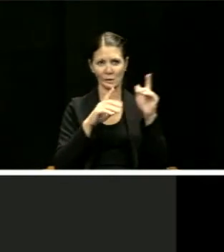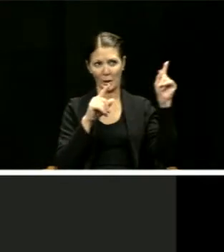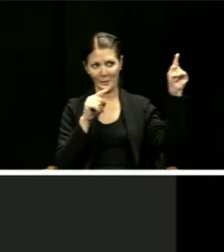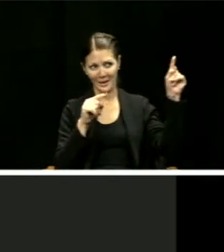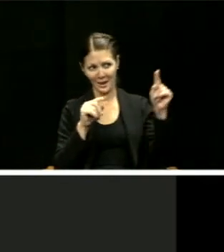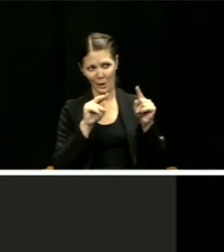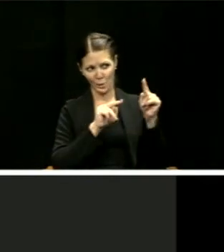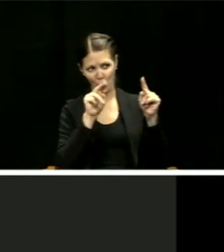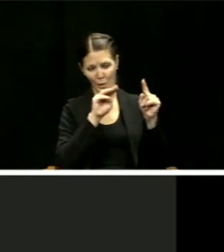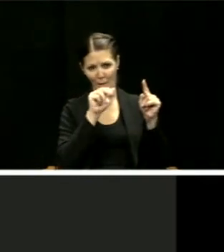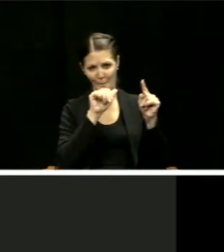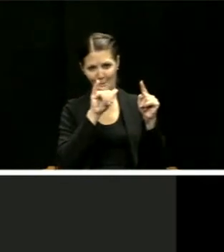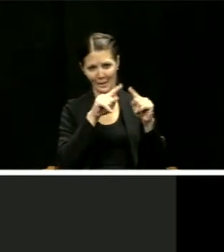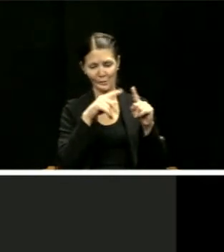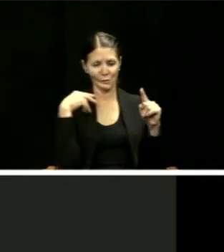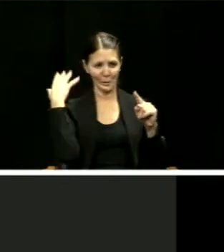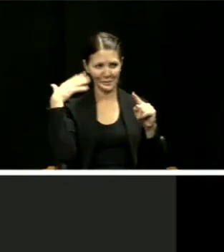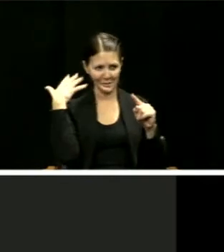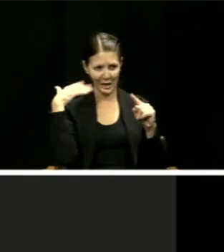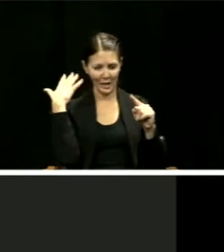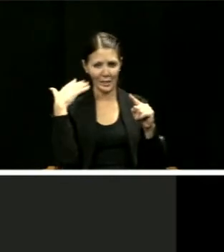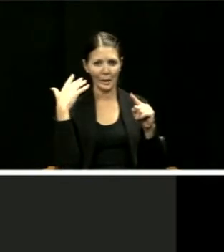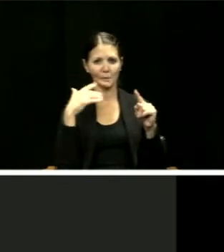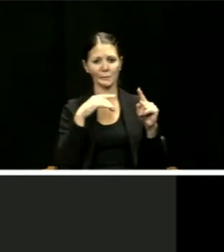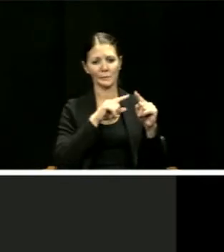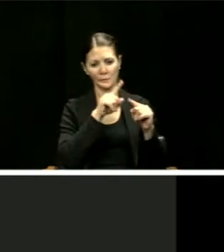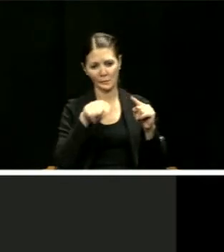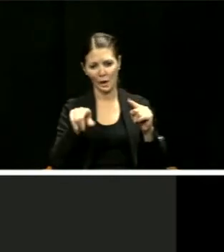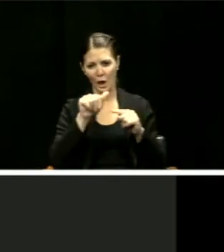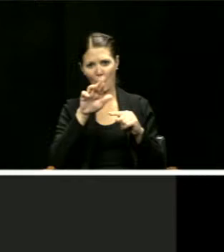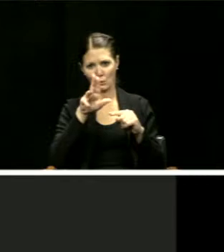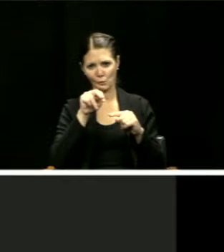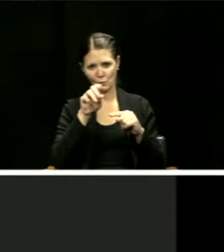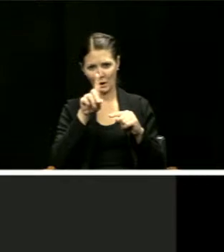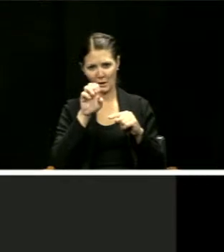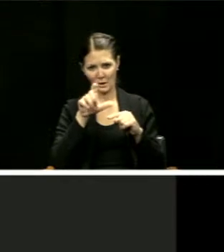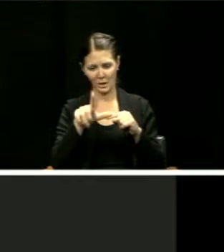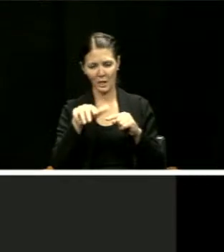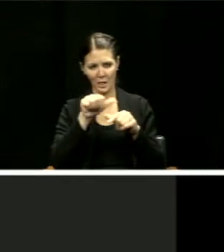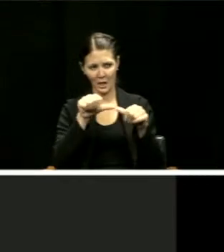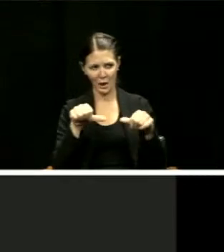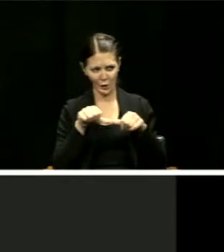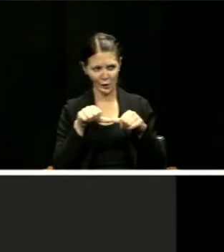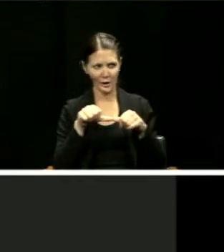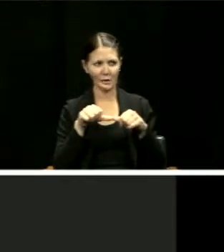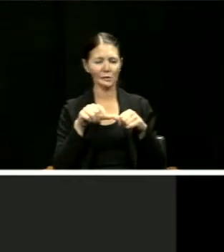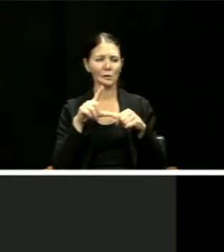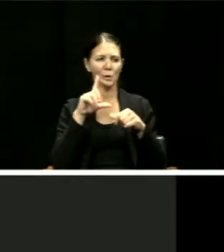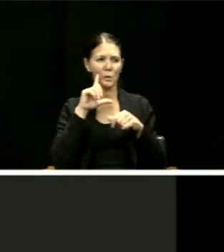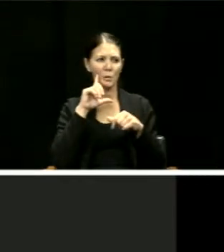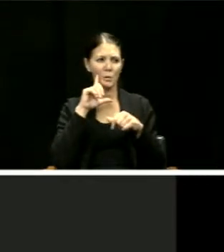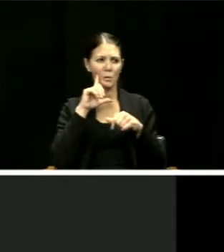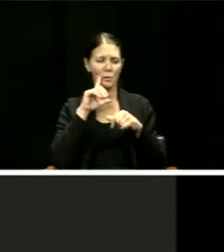Main from Asylum, and then as well as the Arundel area. So I